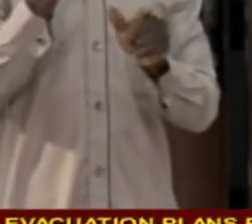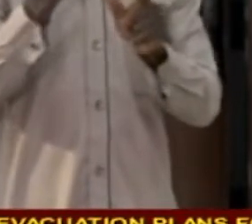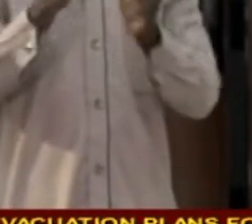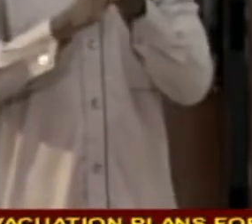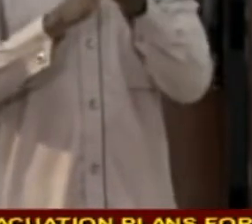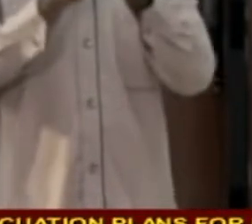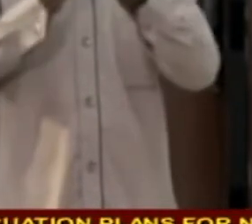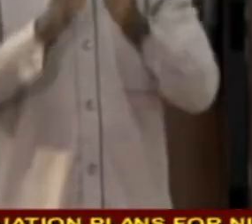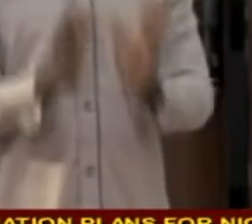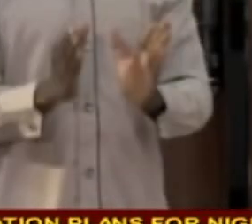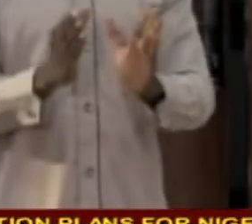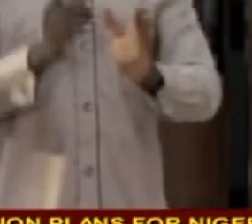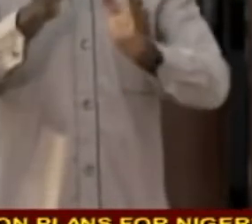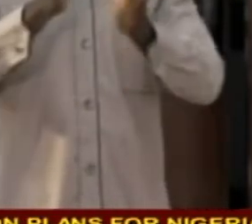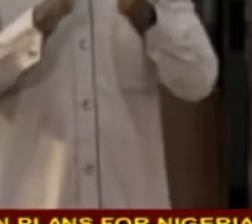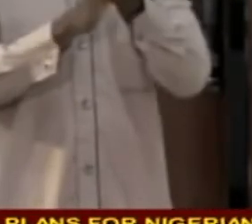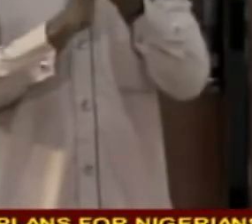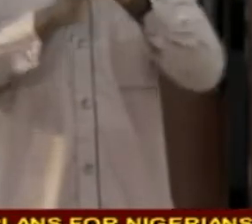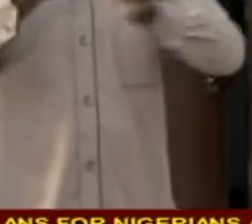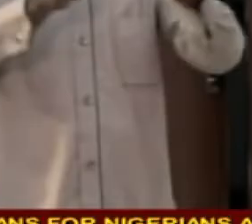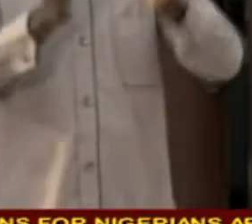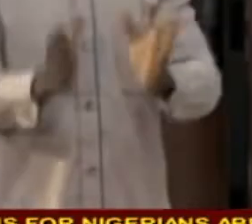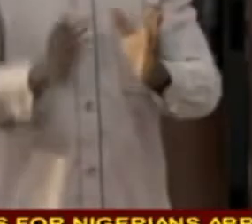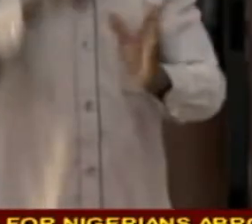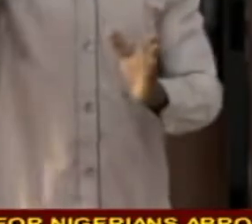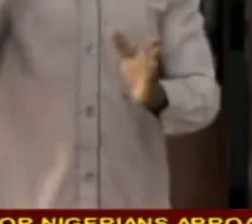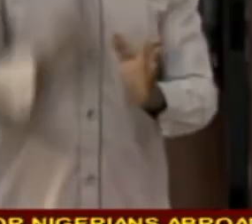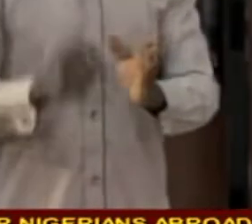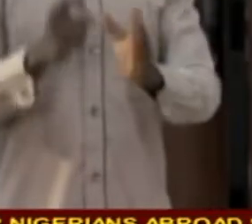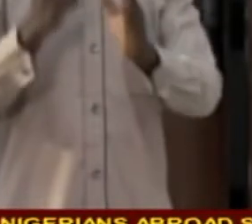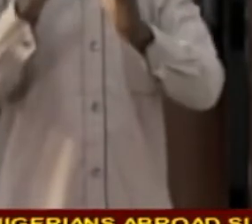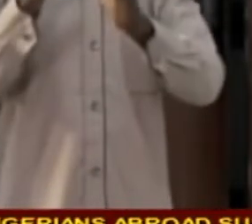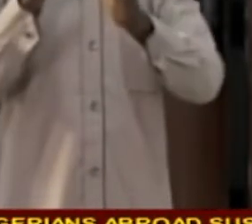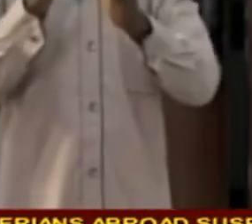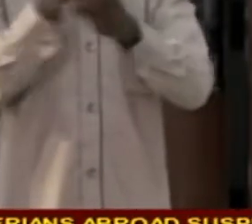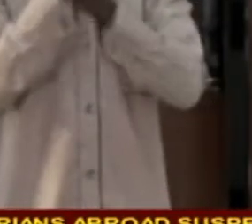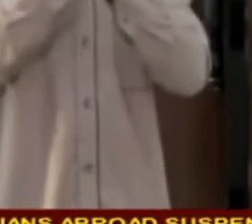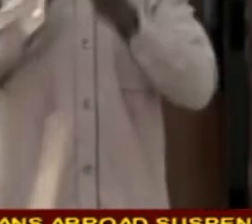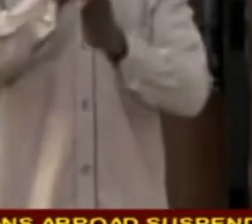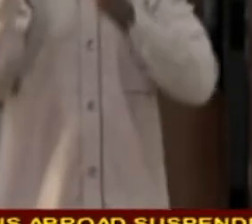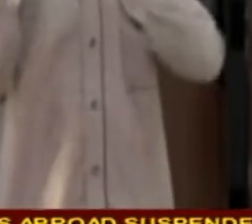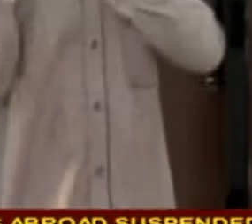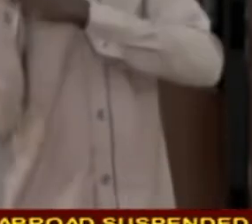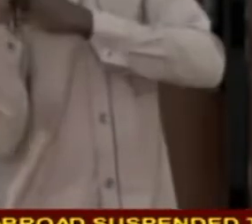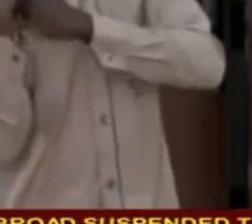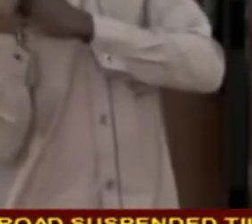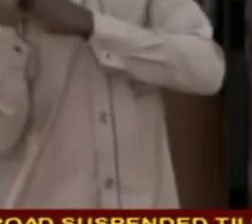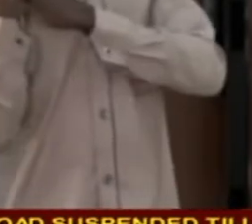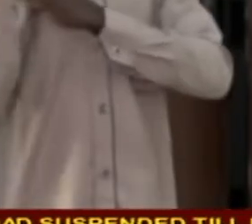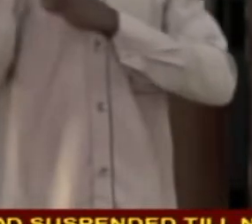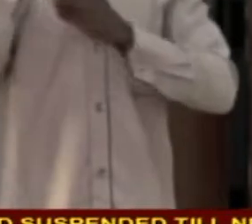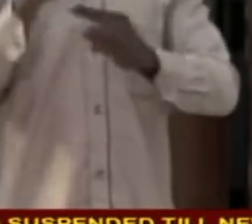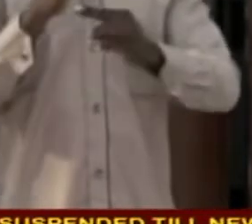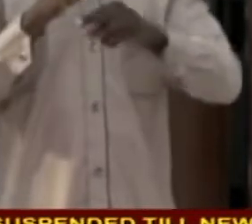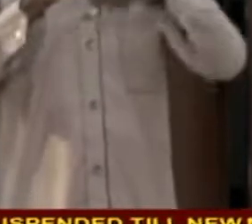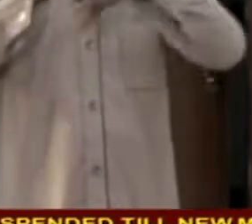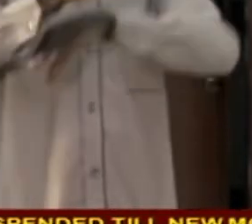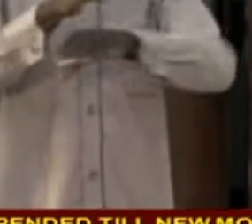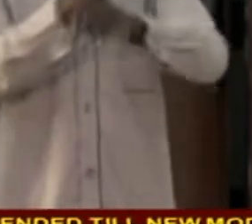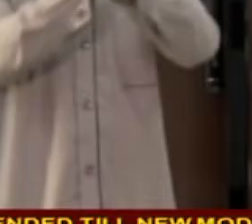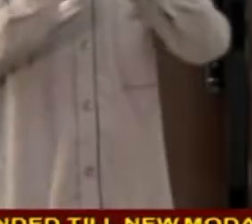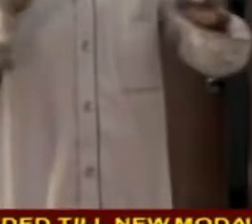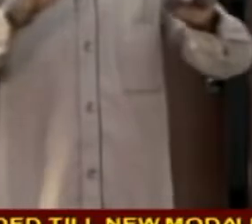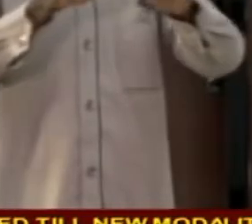proprietors, administrators must play their roles to facilitate an early and safe reopening of